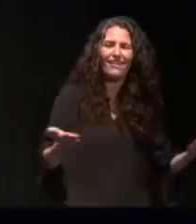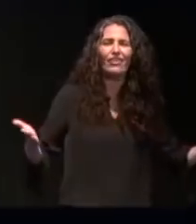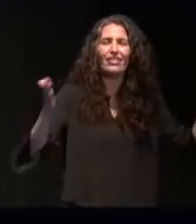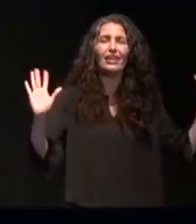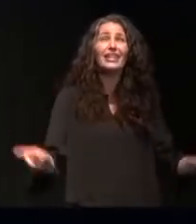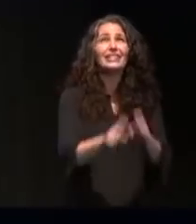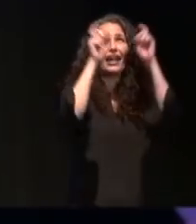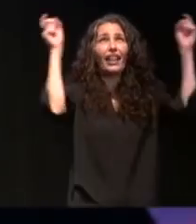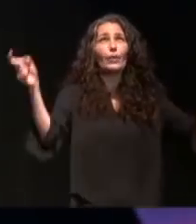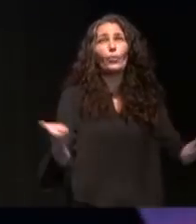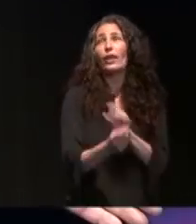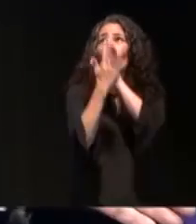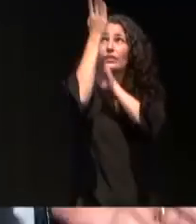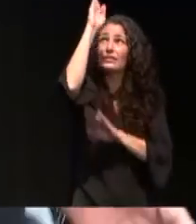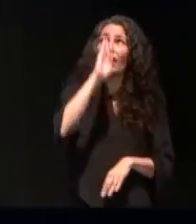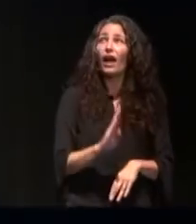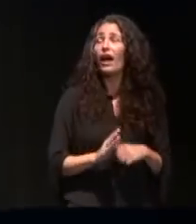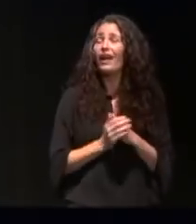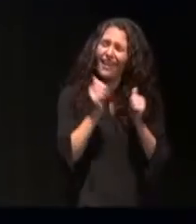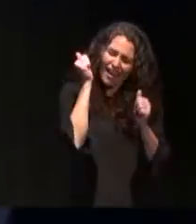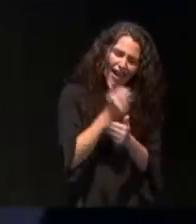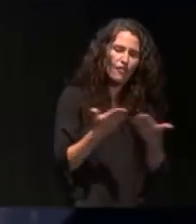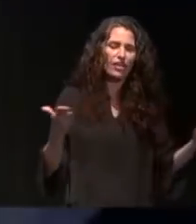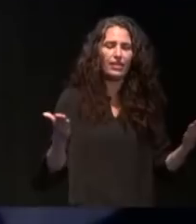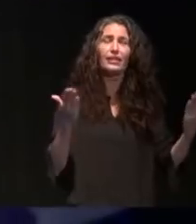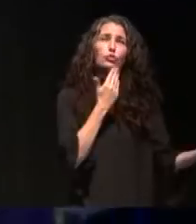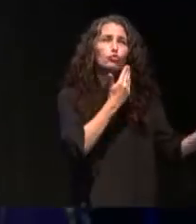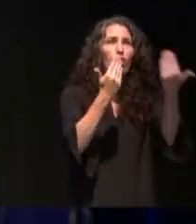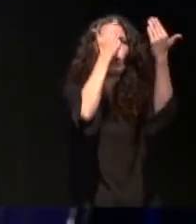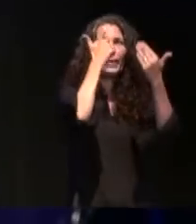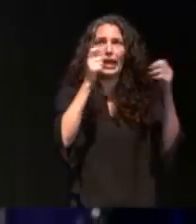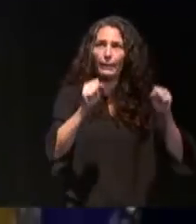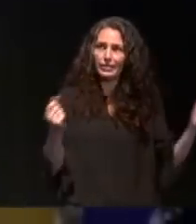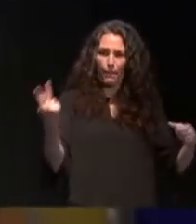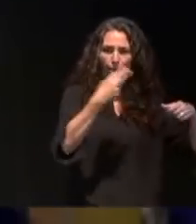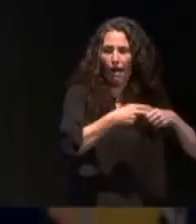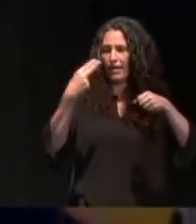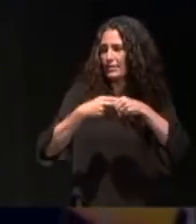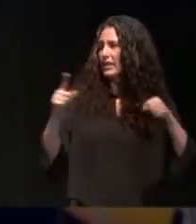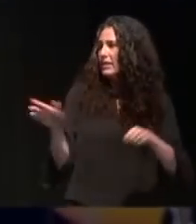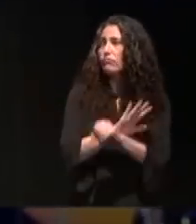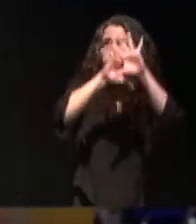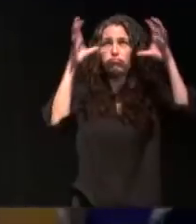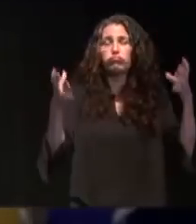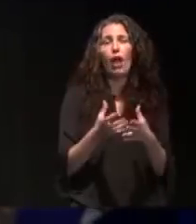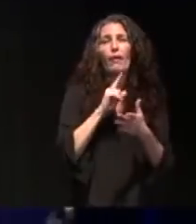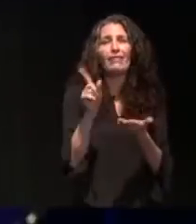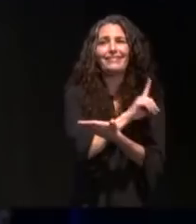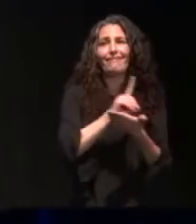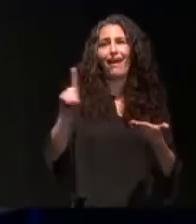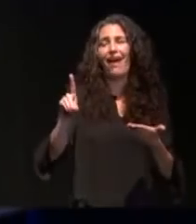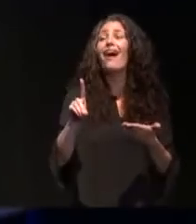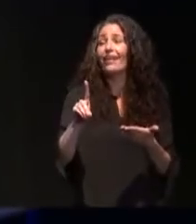in celebration of the presence of God. Everything is in gratitude for being able to participate in the realm of the